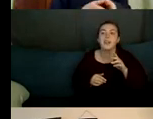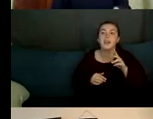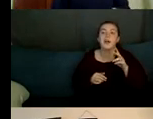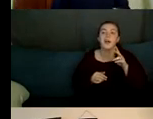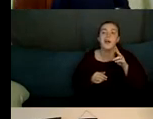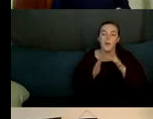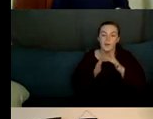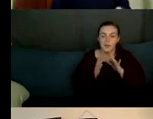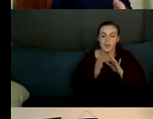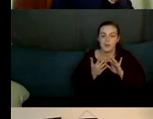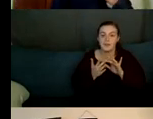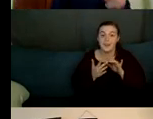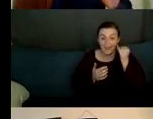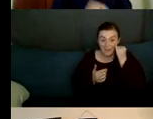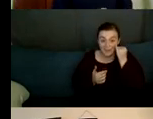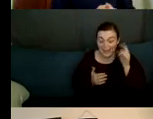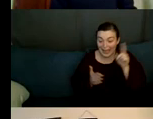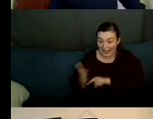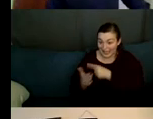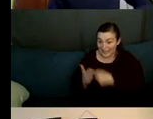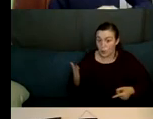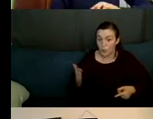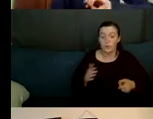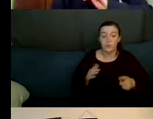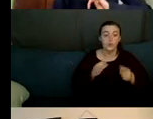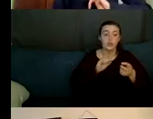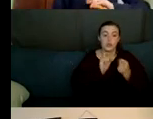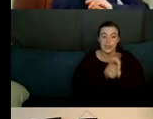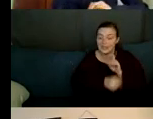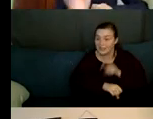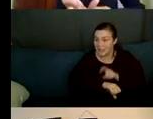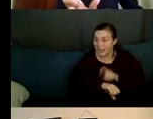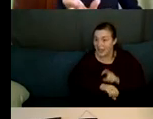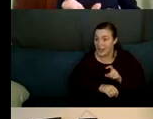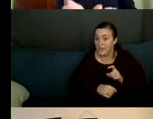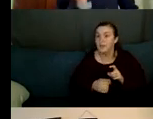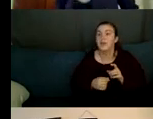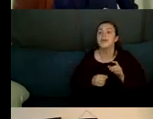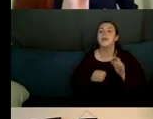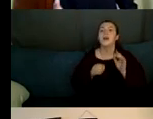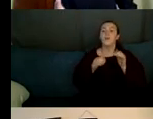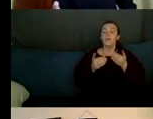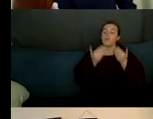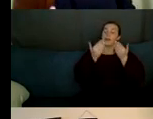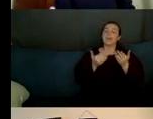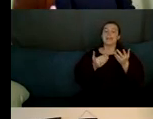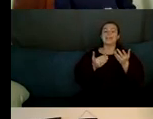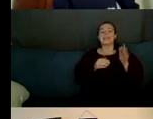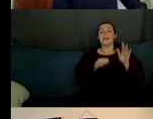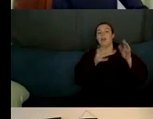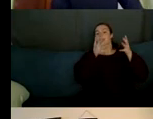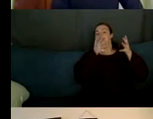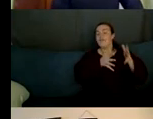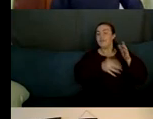class or reschedule a class, I highly recommend leaving it on the calendar, marking it as canceled or marking it as